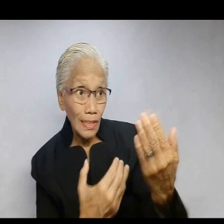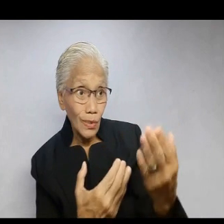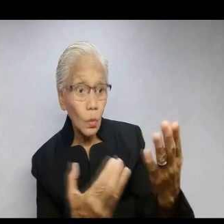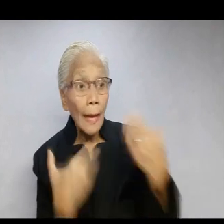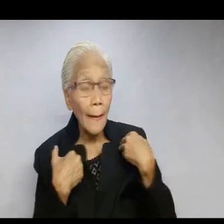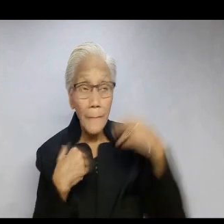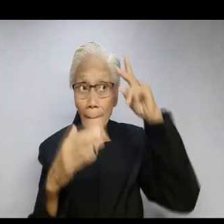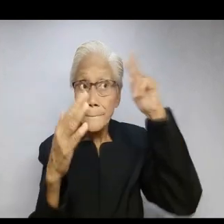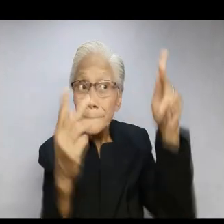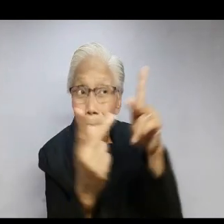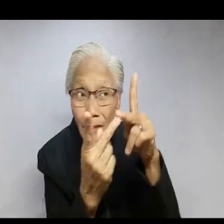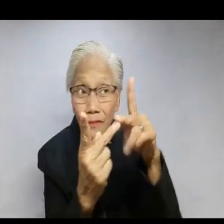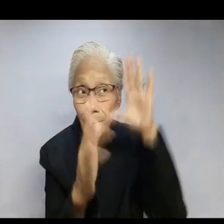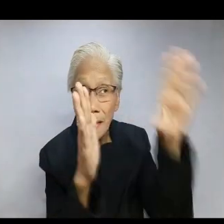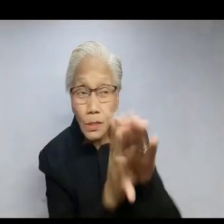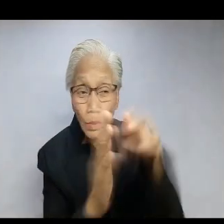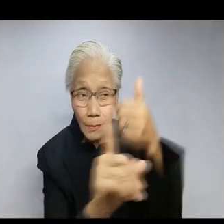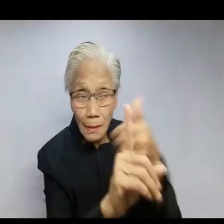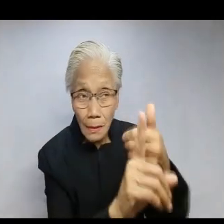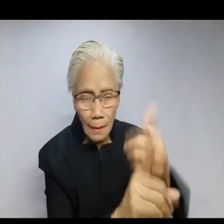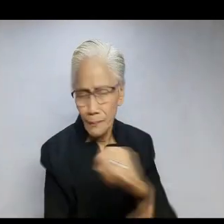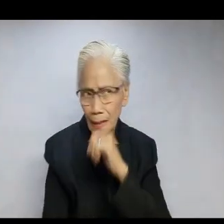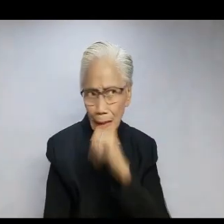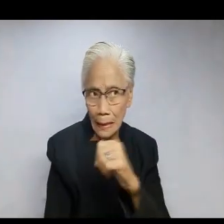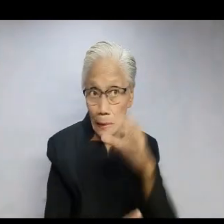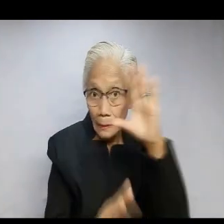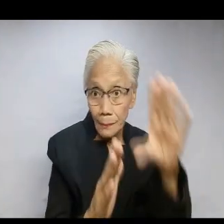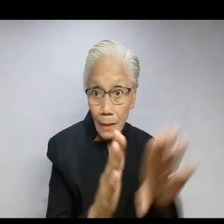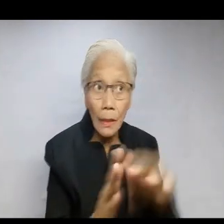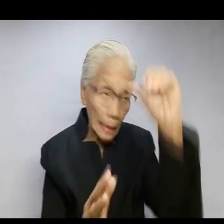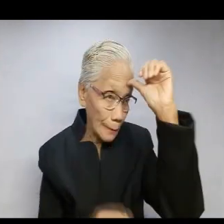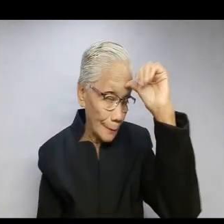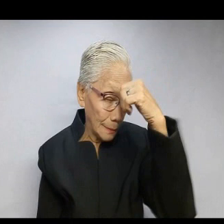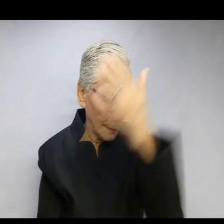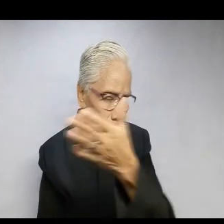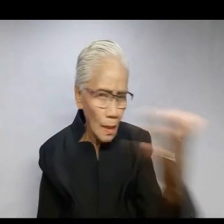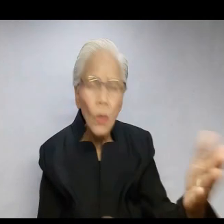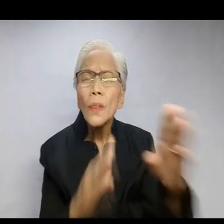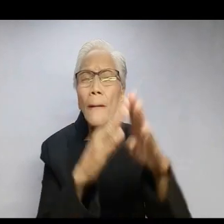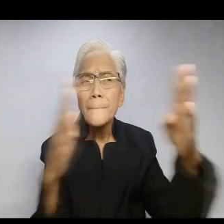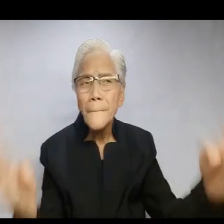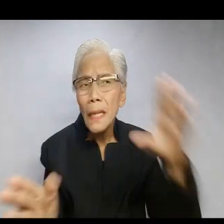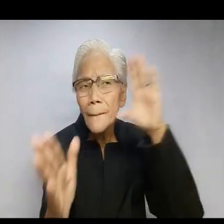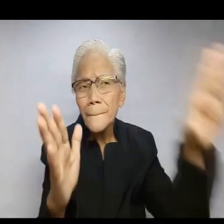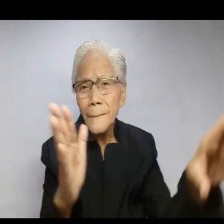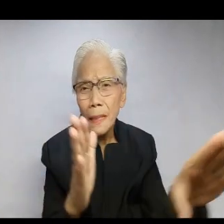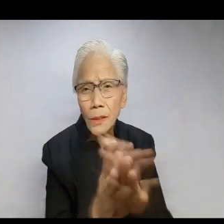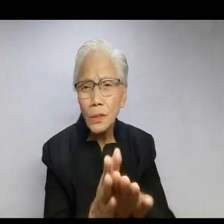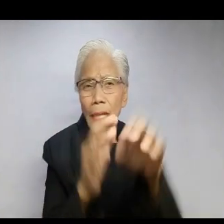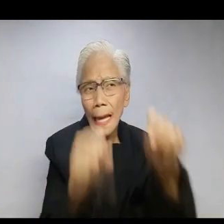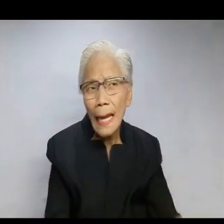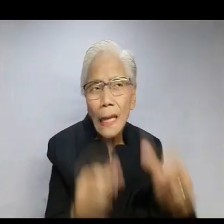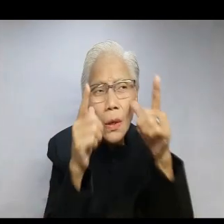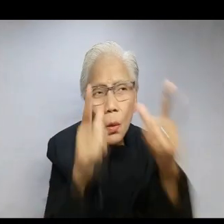only want the picture-perfect image of the self and not the big picture. And mind you, the